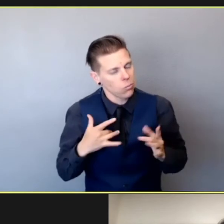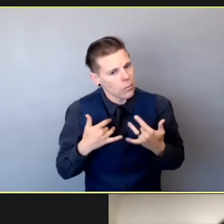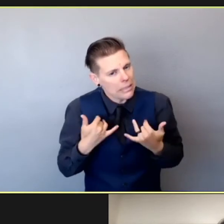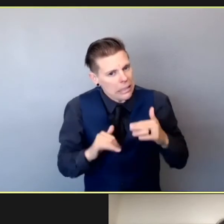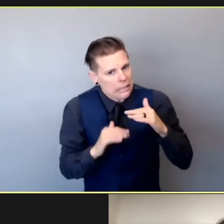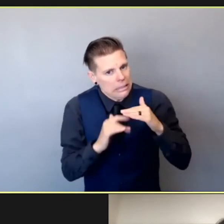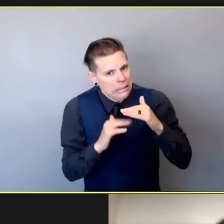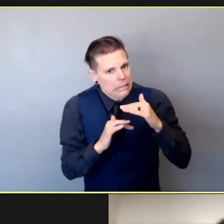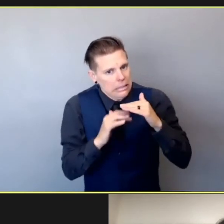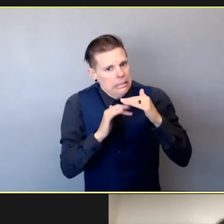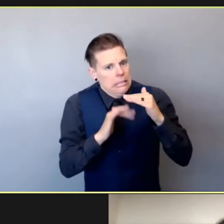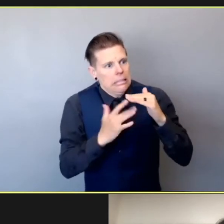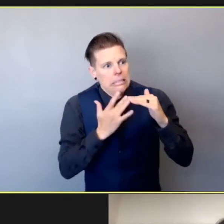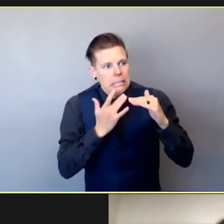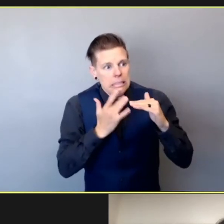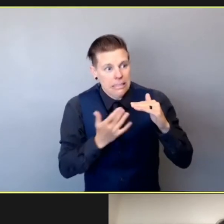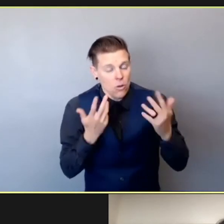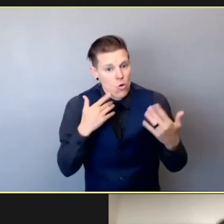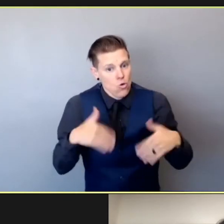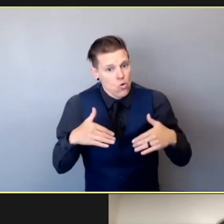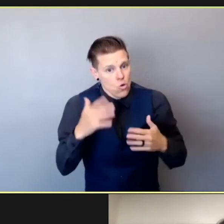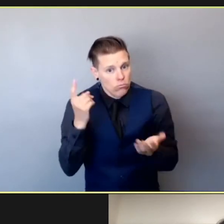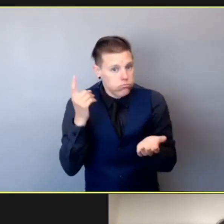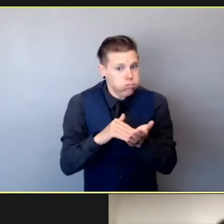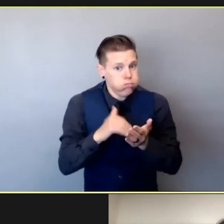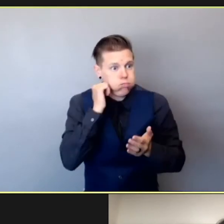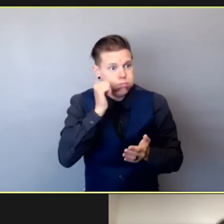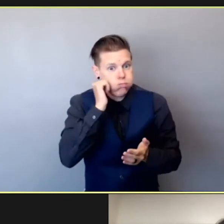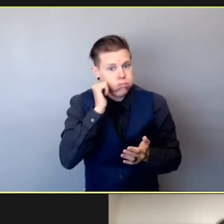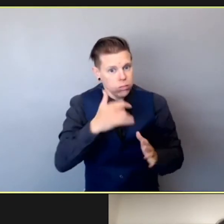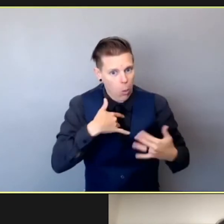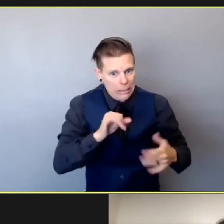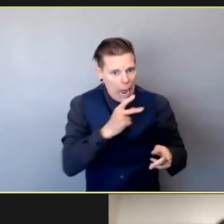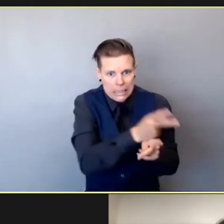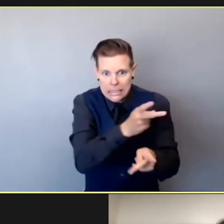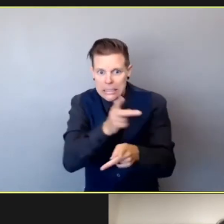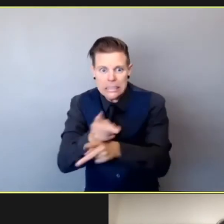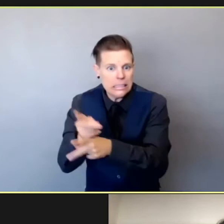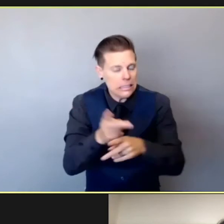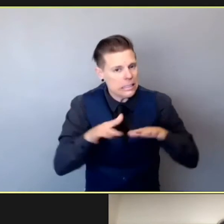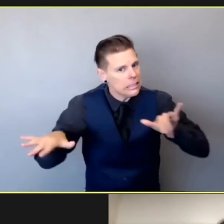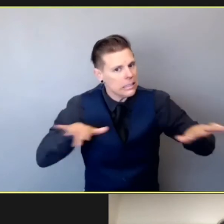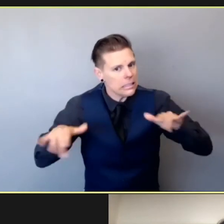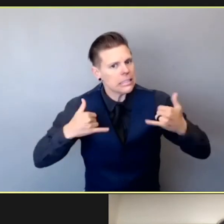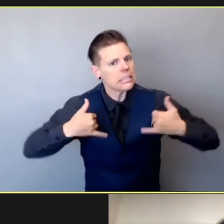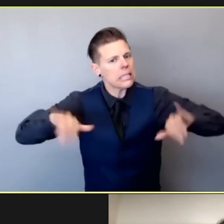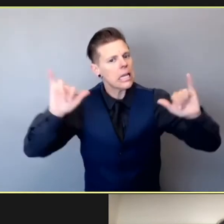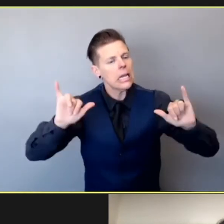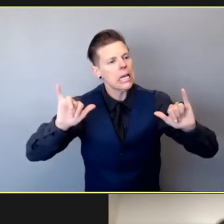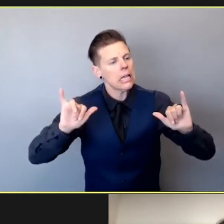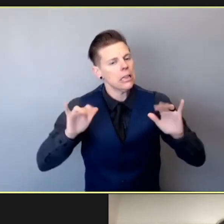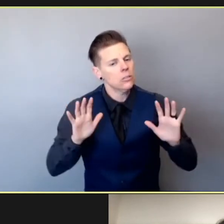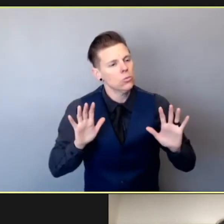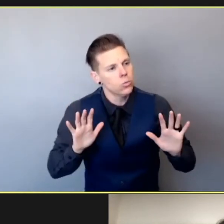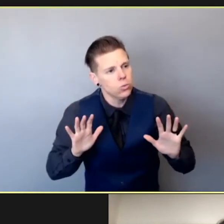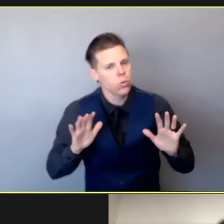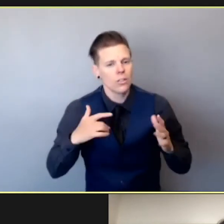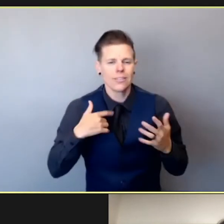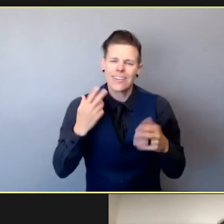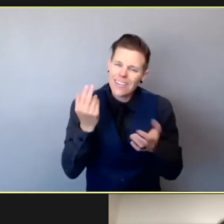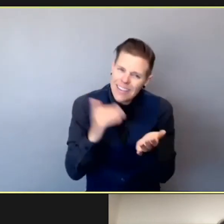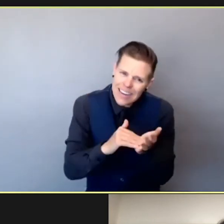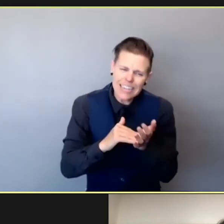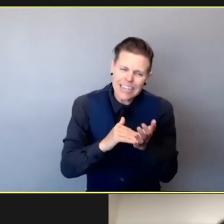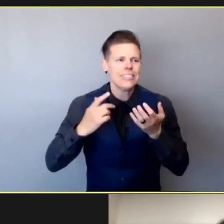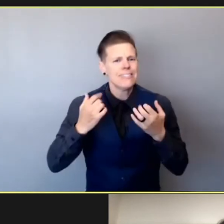so that's why we're urging people to have caution, and we will go through the same drill we did before to convert outpatient spaces